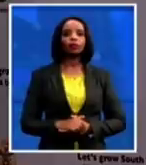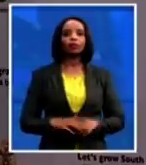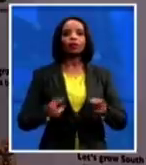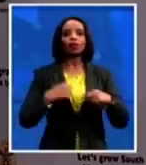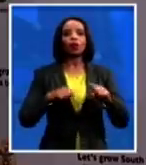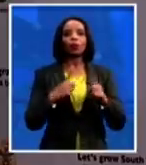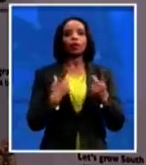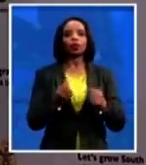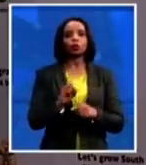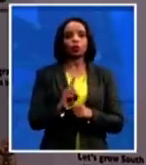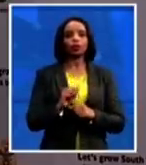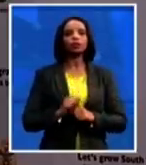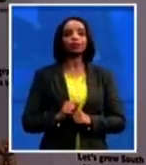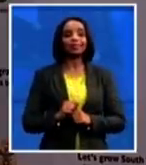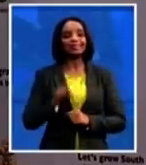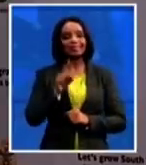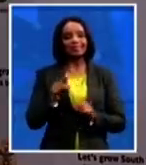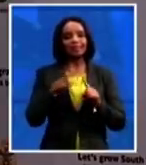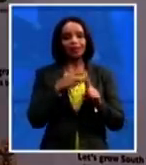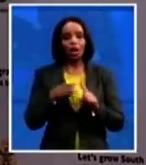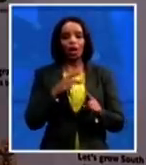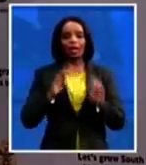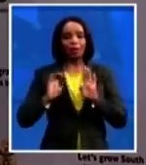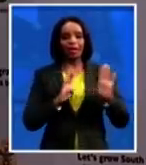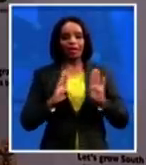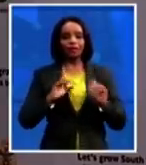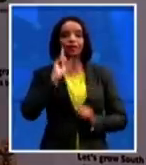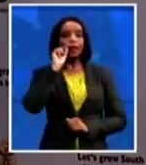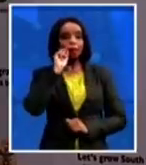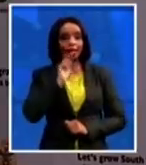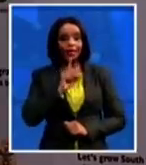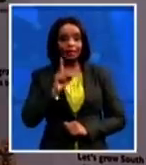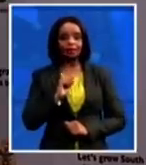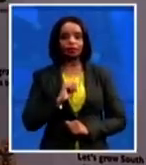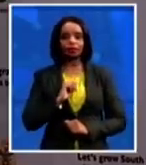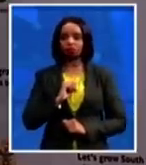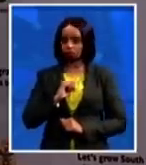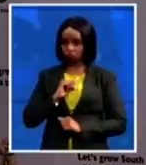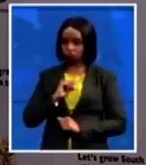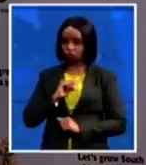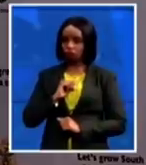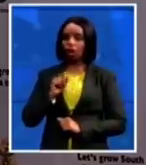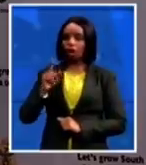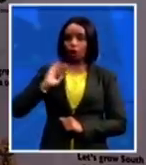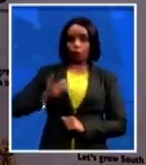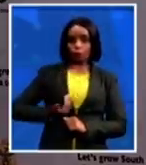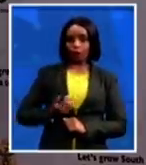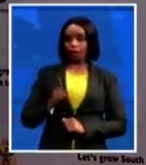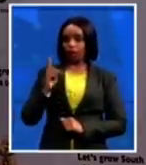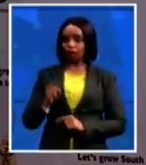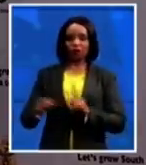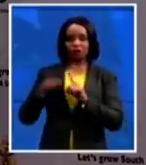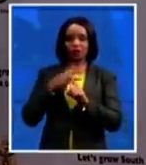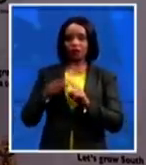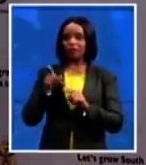of men and the tendency to victimize women who break their silence must stop.